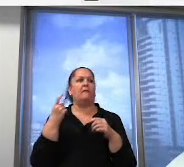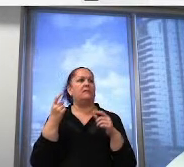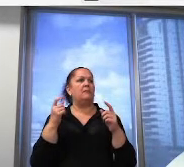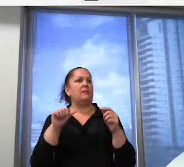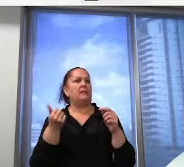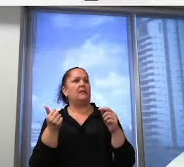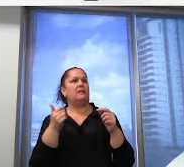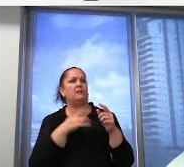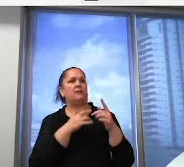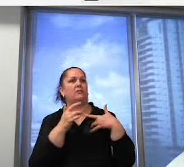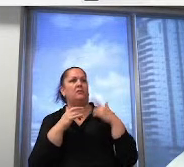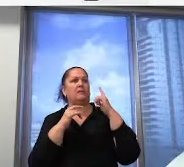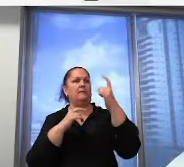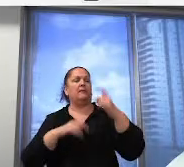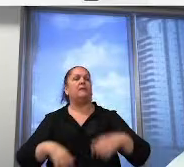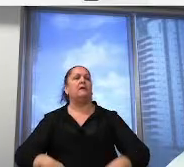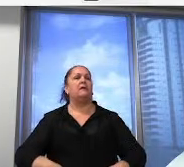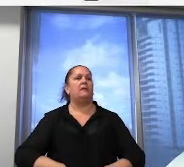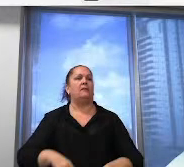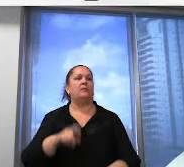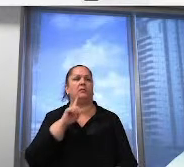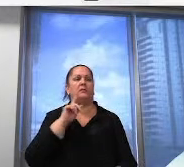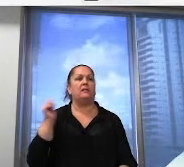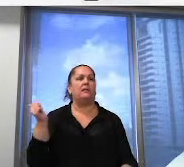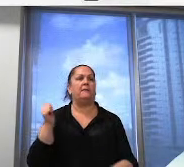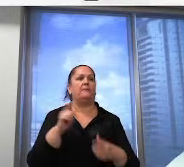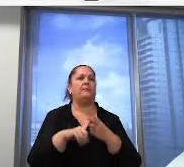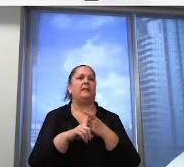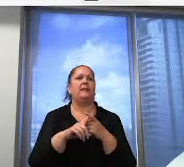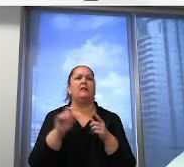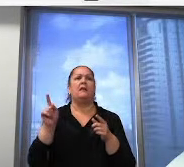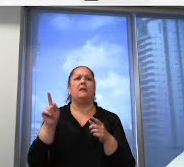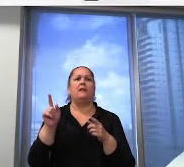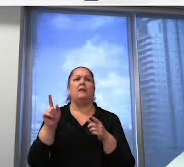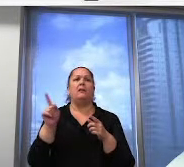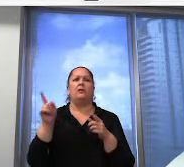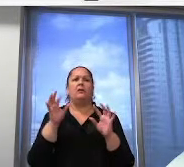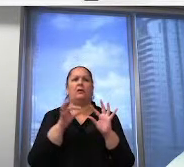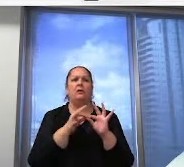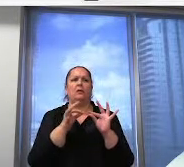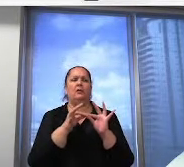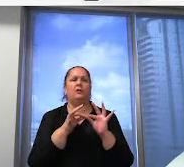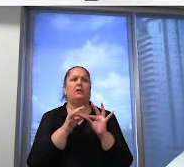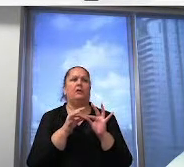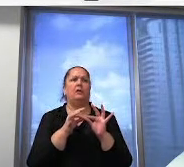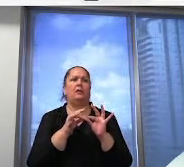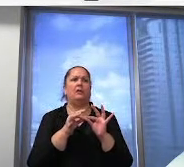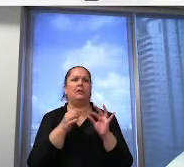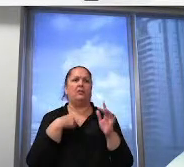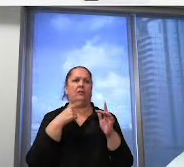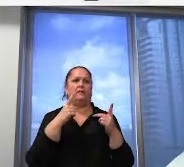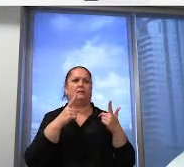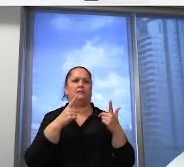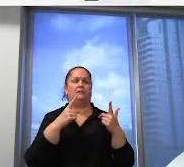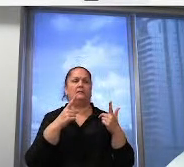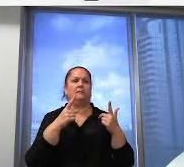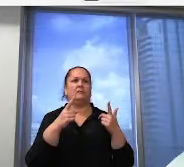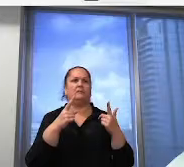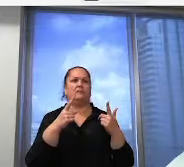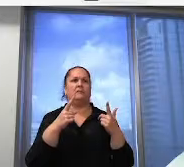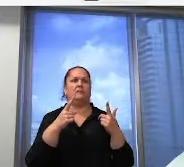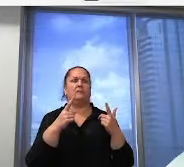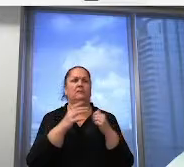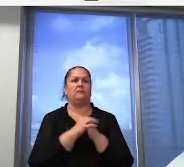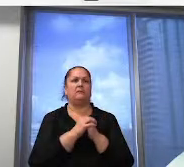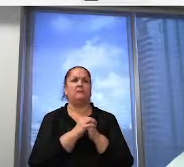something else, Mr. Empley. I'm sorry. Yeah. please. Mr. Burgermeister, you mentioned that you had stopped